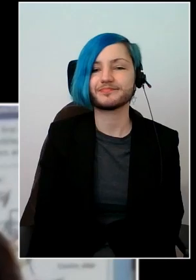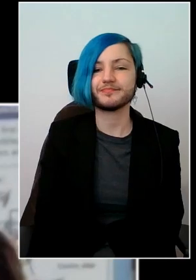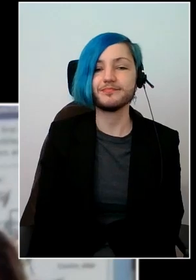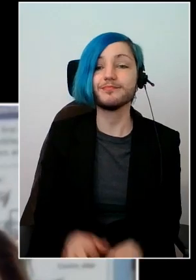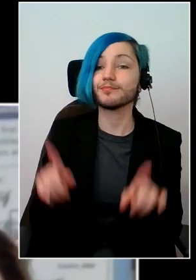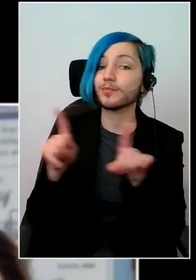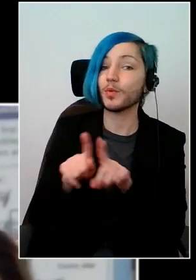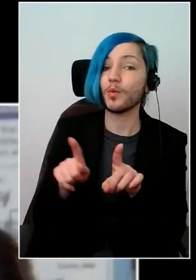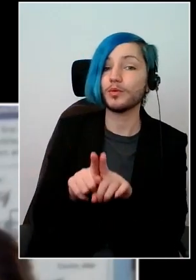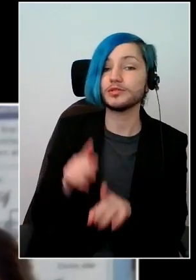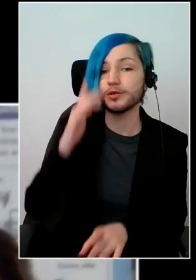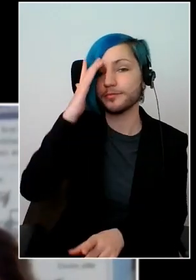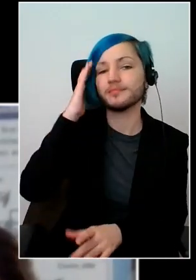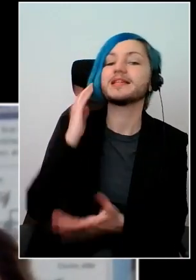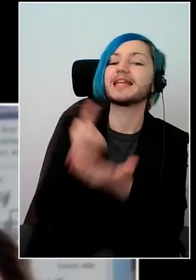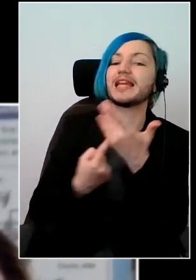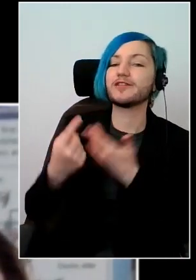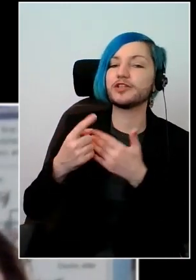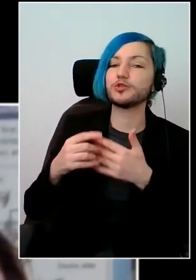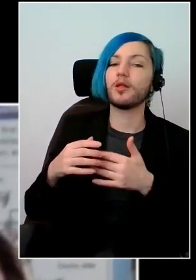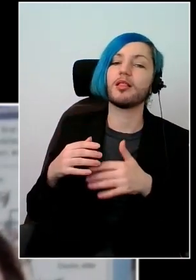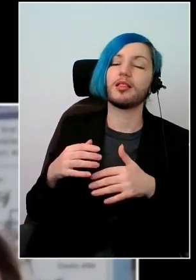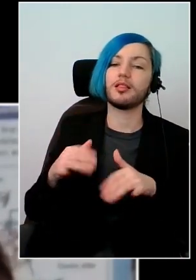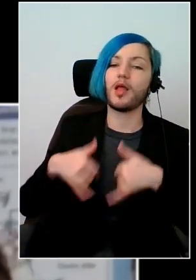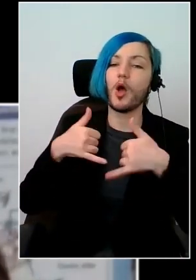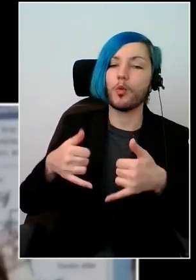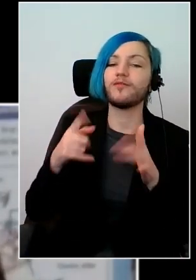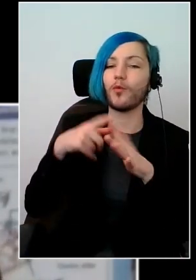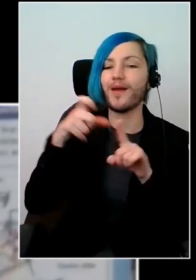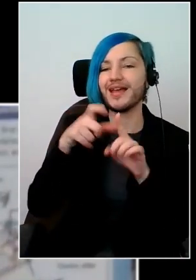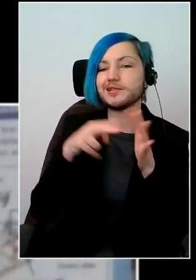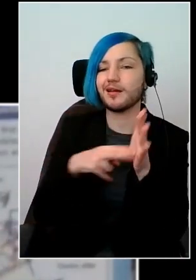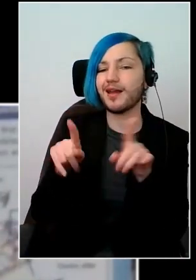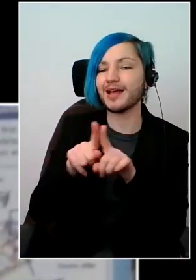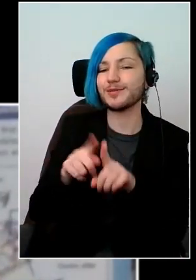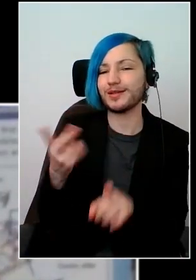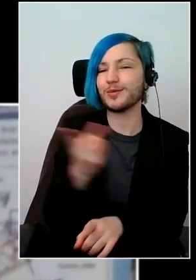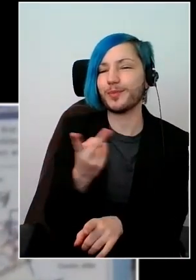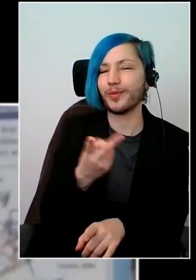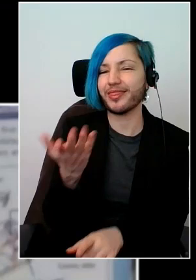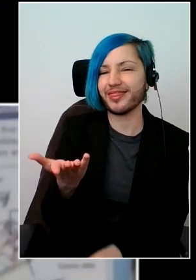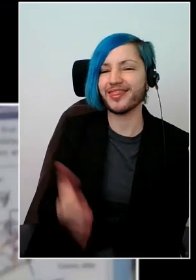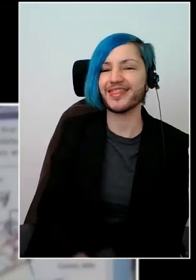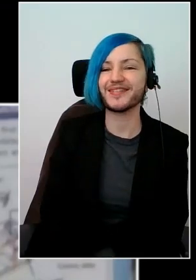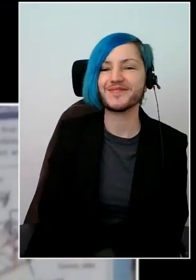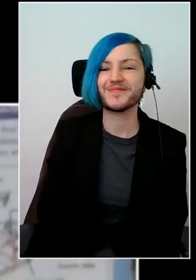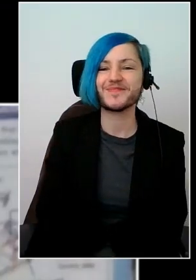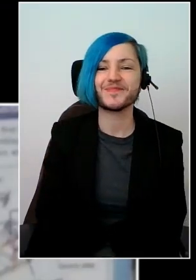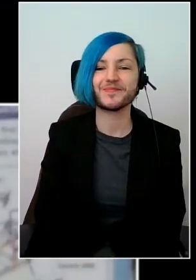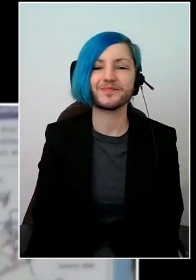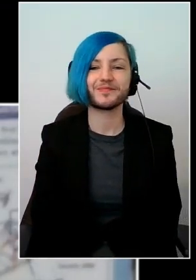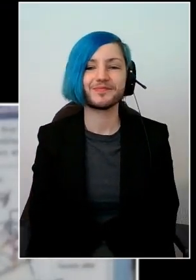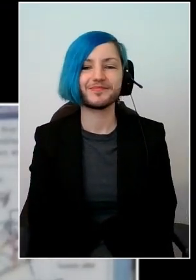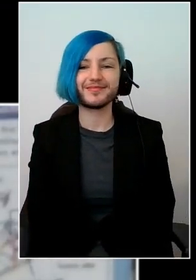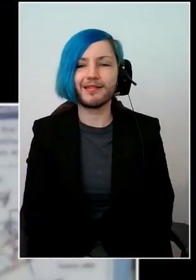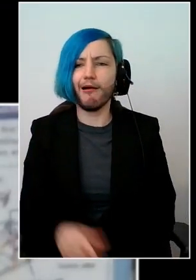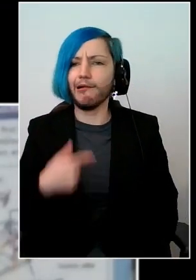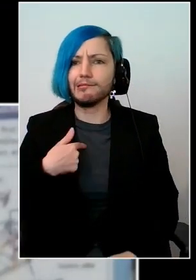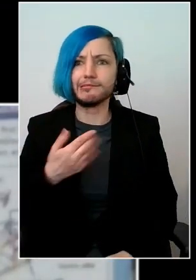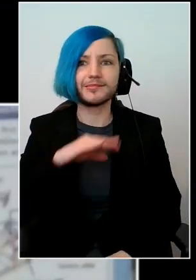also there's the individual award for Eden as well, which is there as well. So they're both on there for you. I've got no room now.